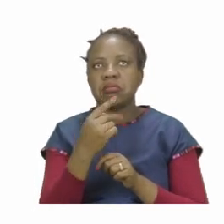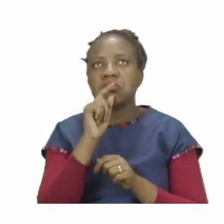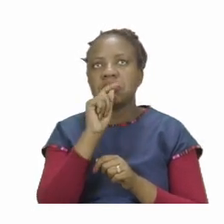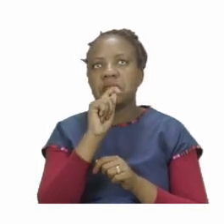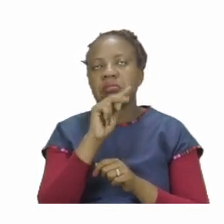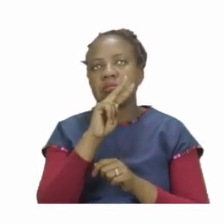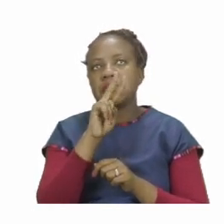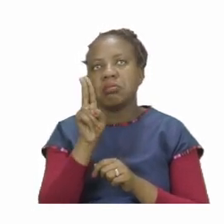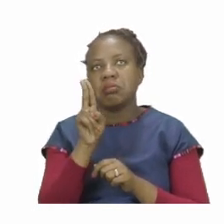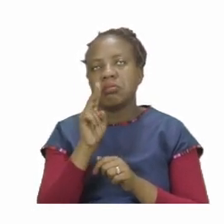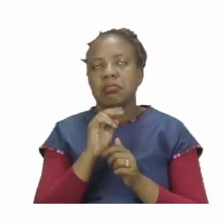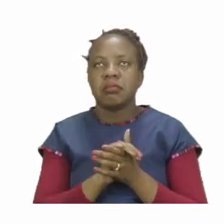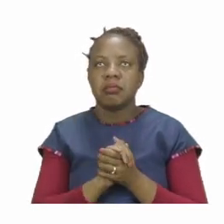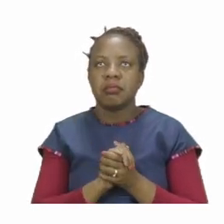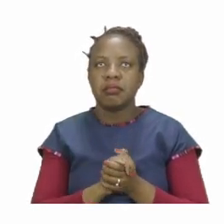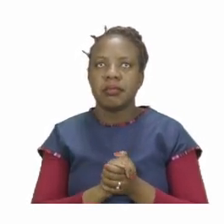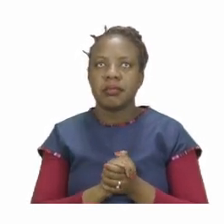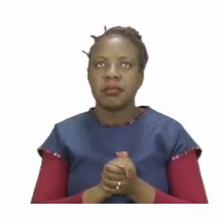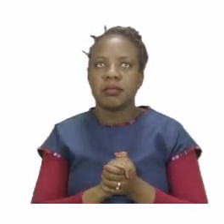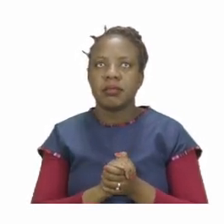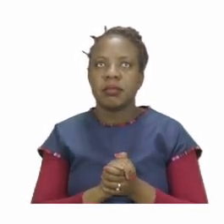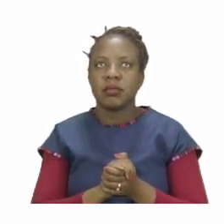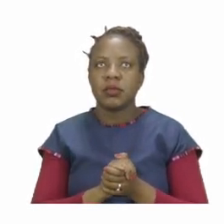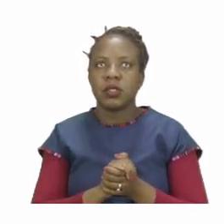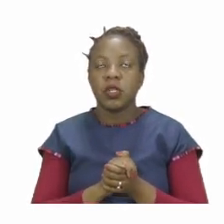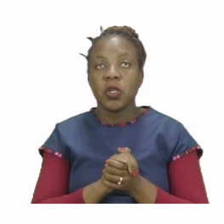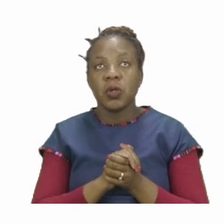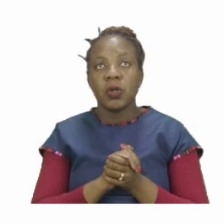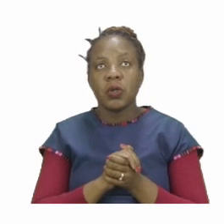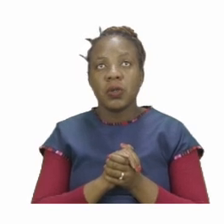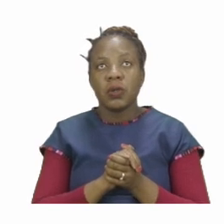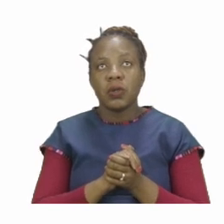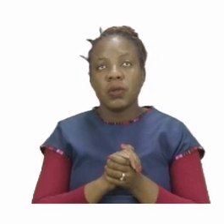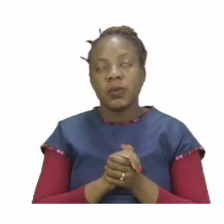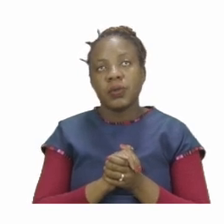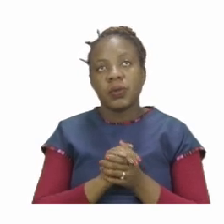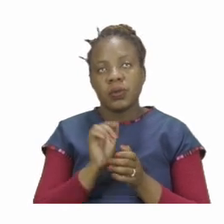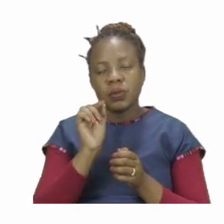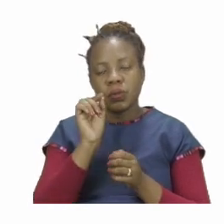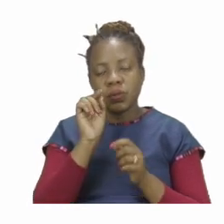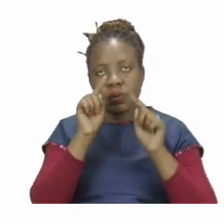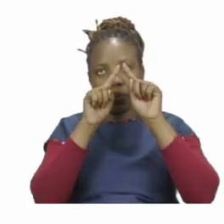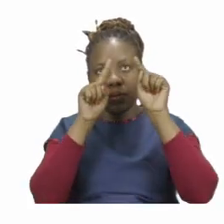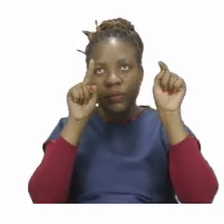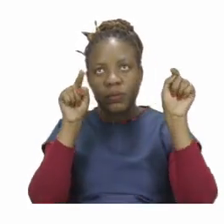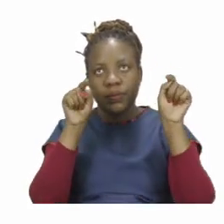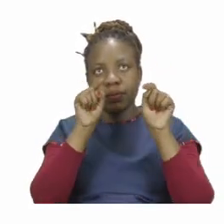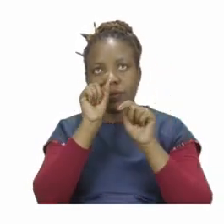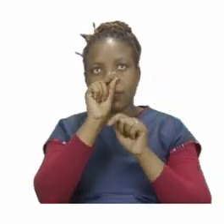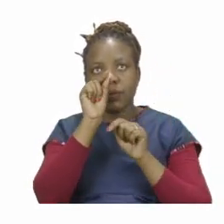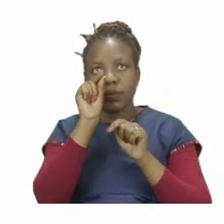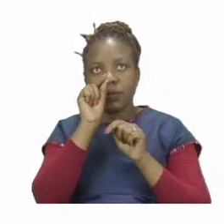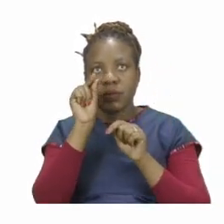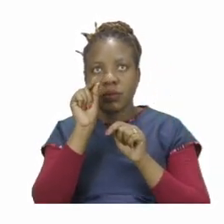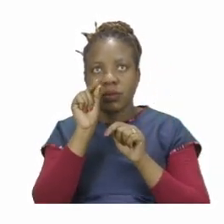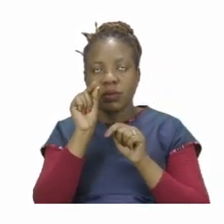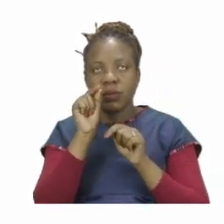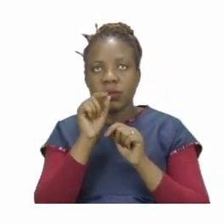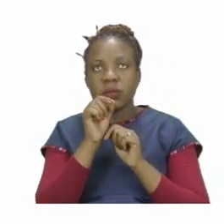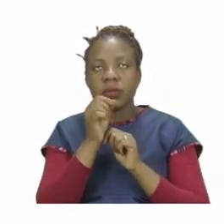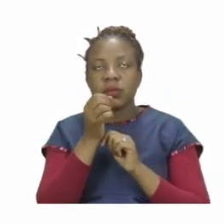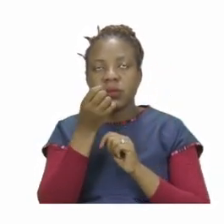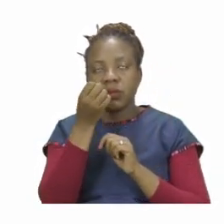it says we have to read and write the words under the correct heading. Now when we look at